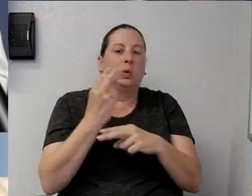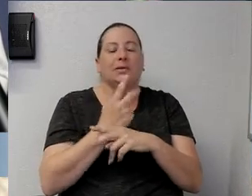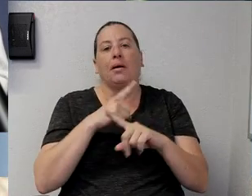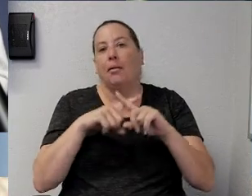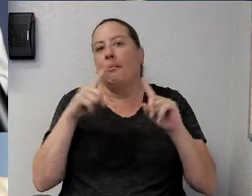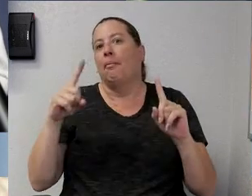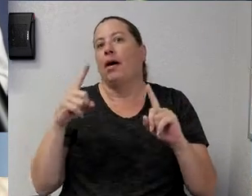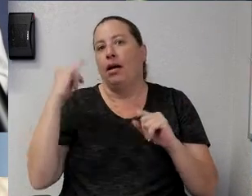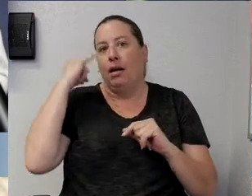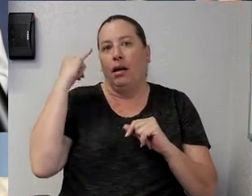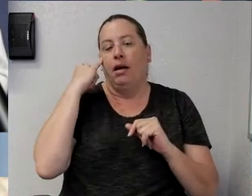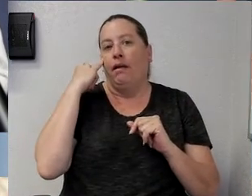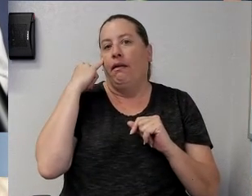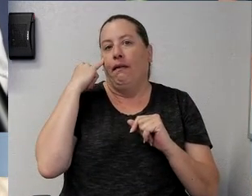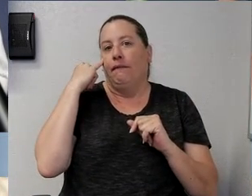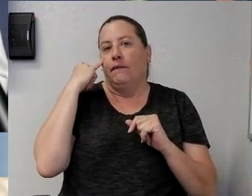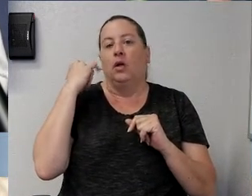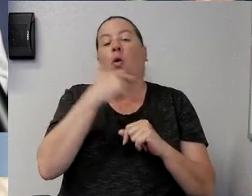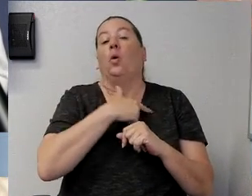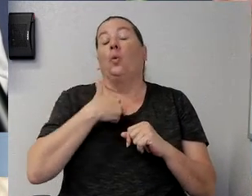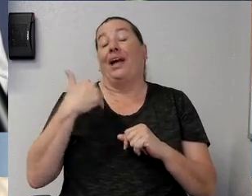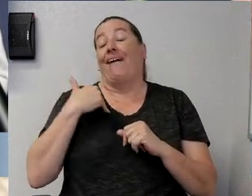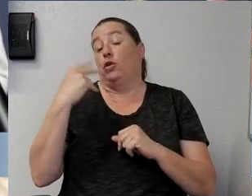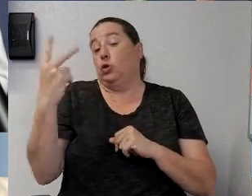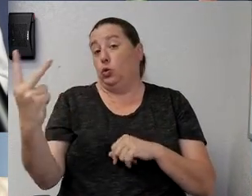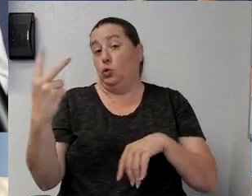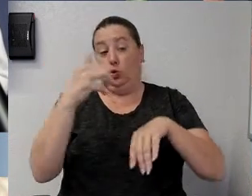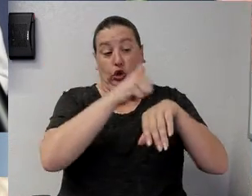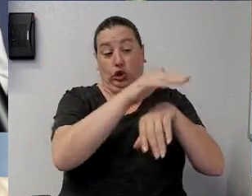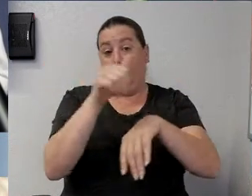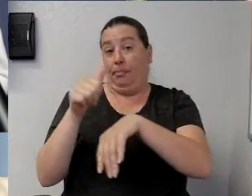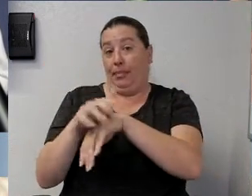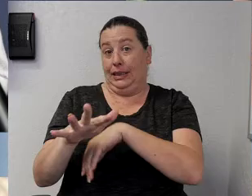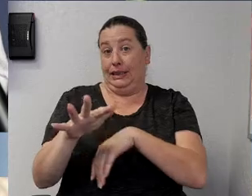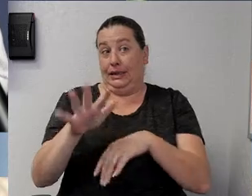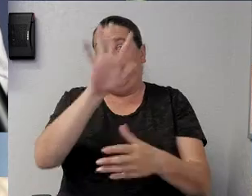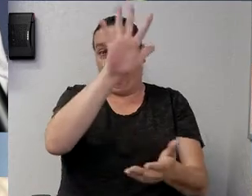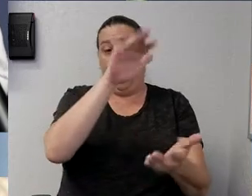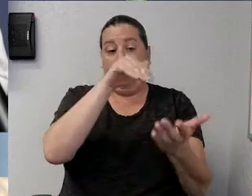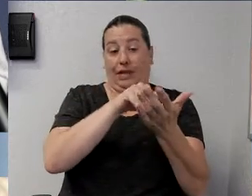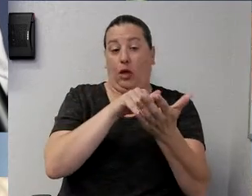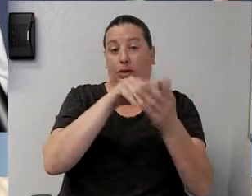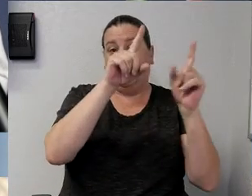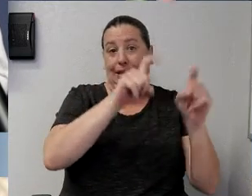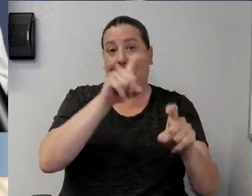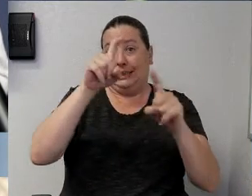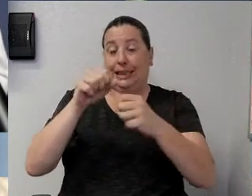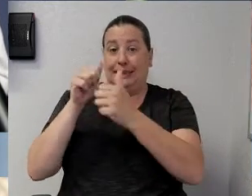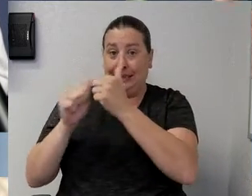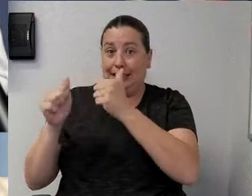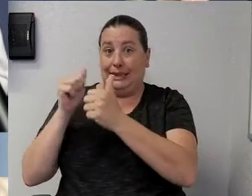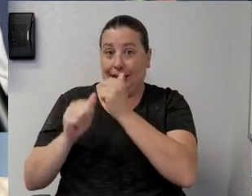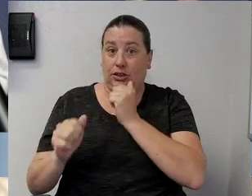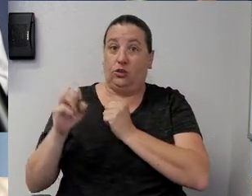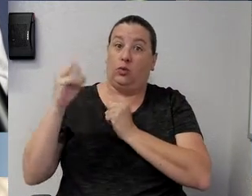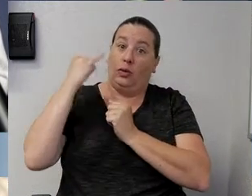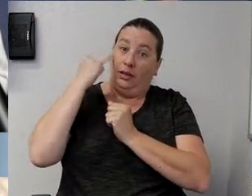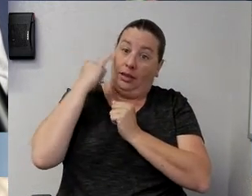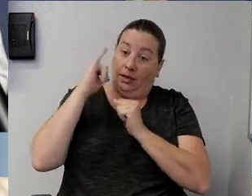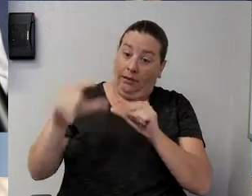if we've got 2 shipments that were 5,000 tests each that came in, and if they continue to be